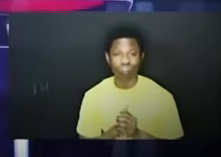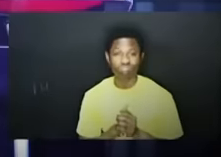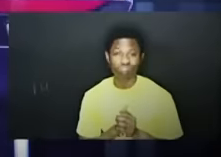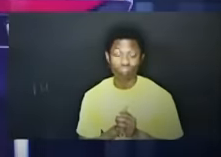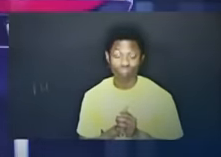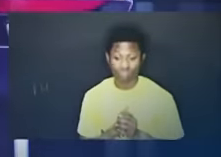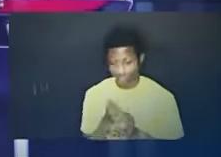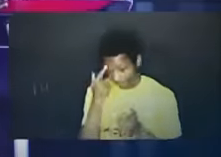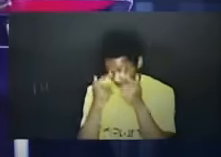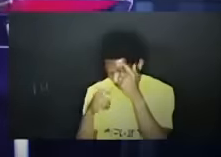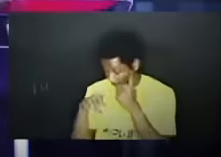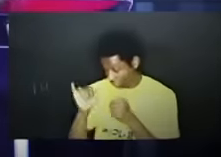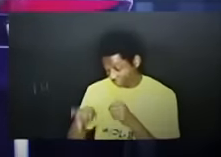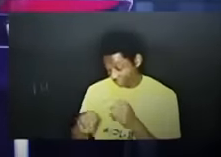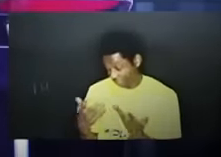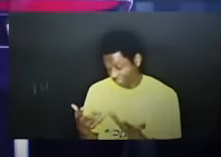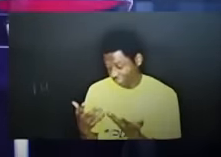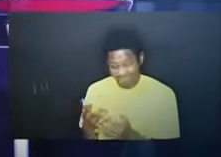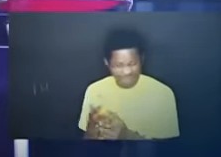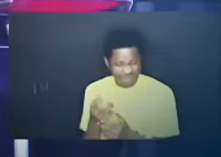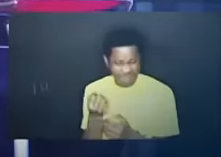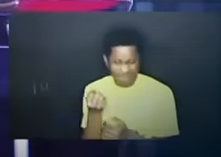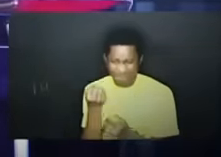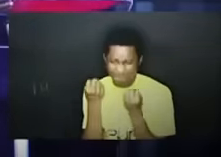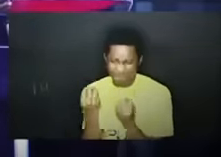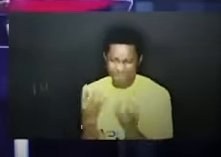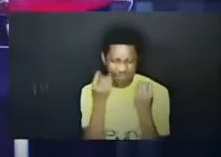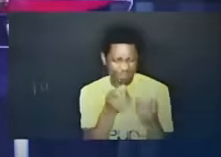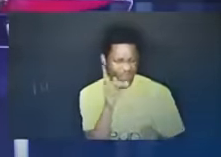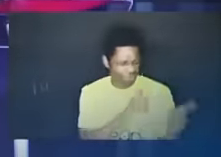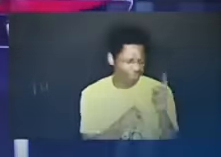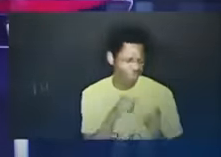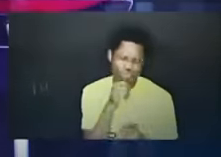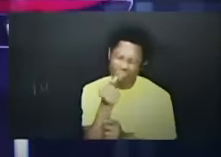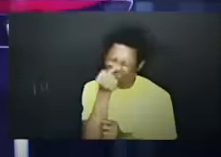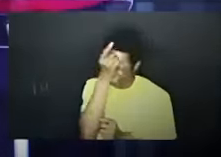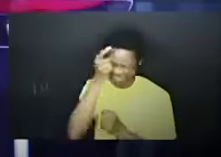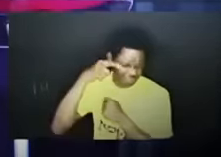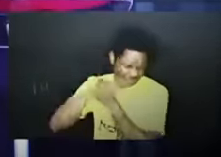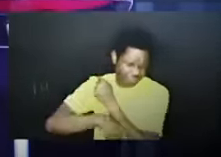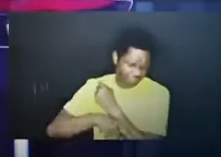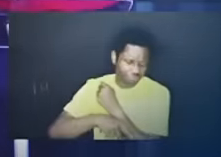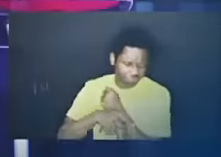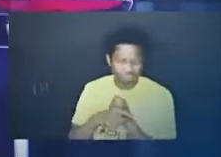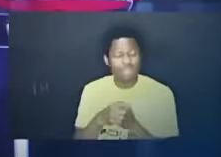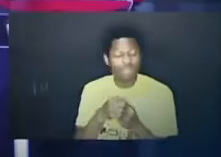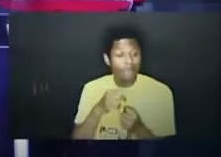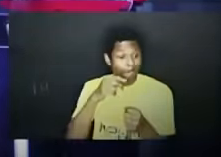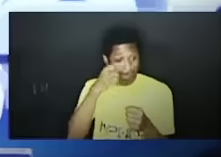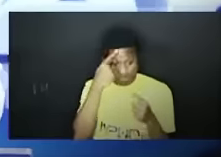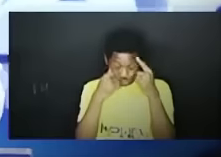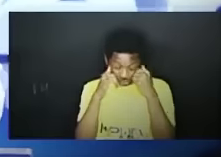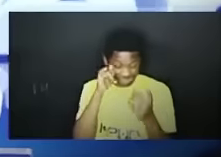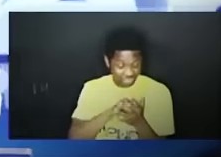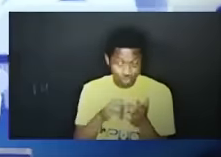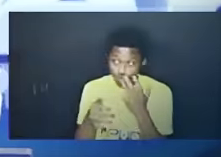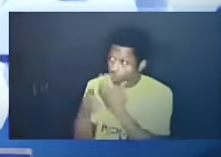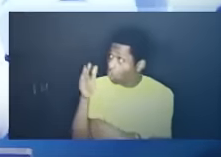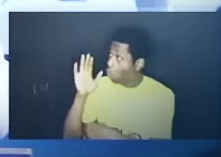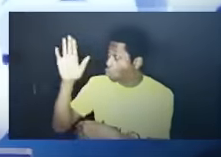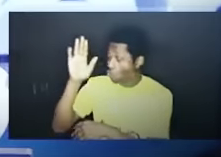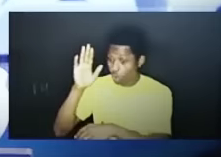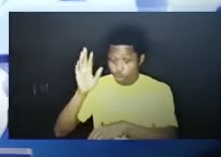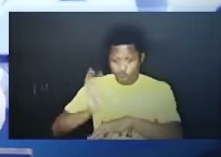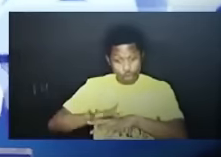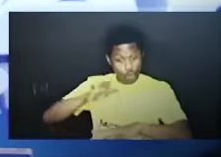As a result of the many misconceptions of worship, the dynamic glory of God in the church and in